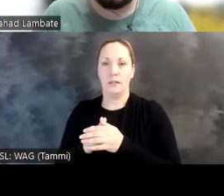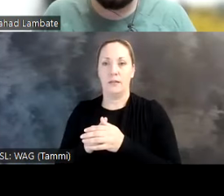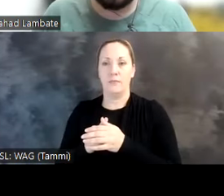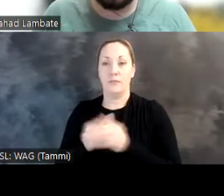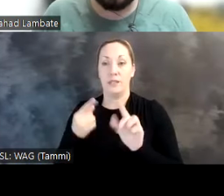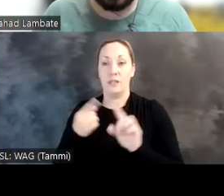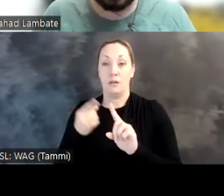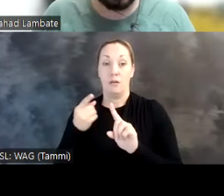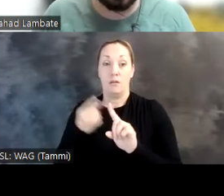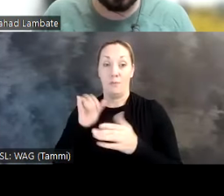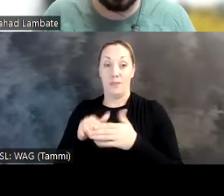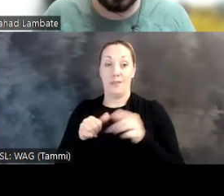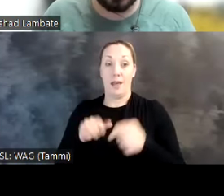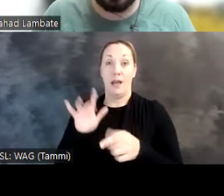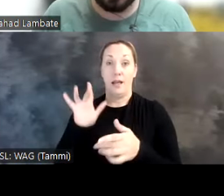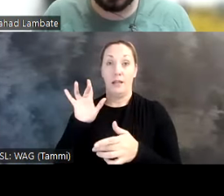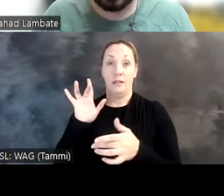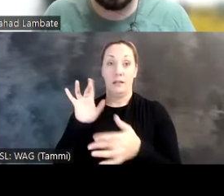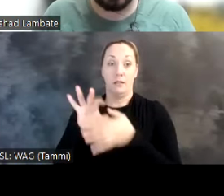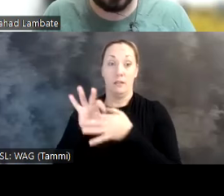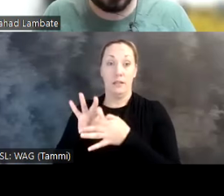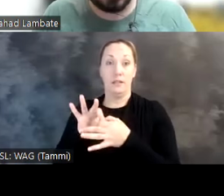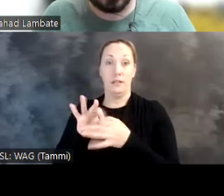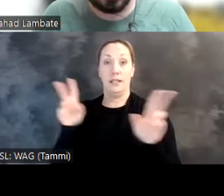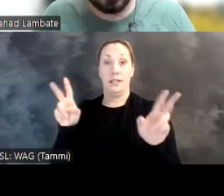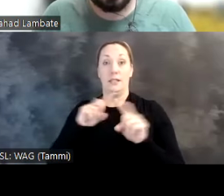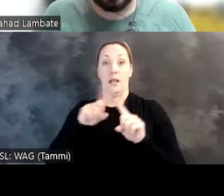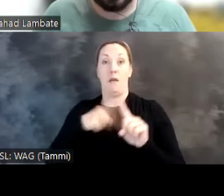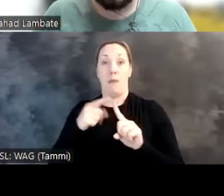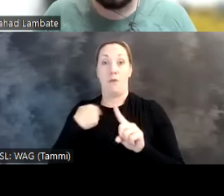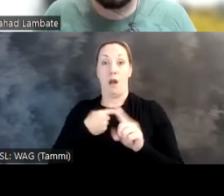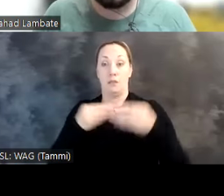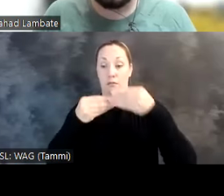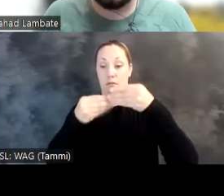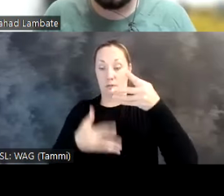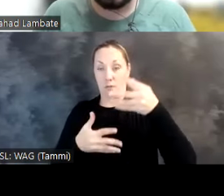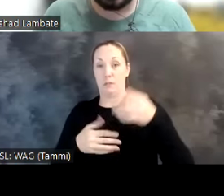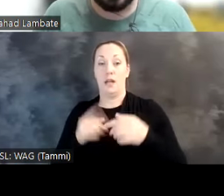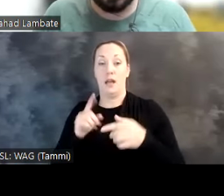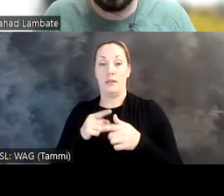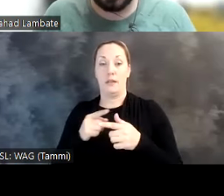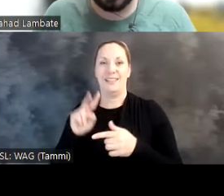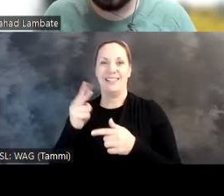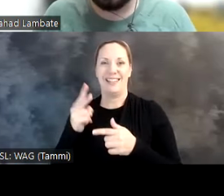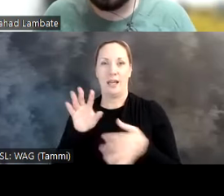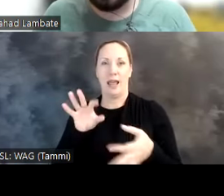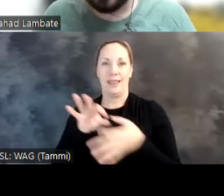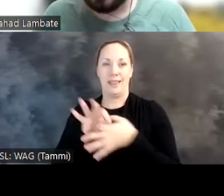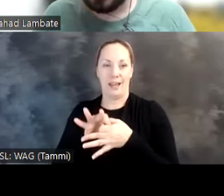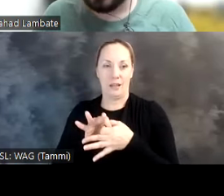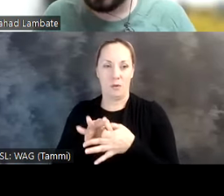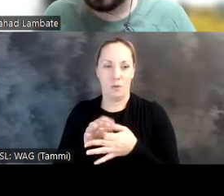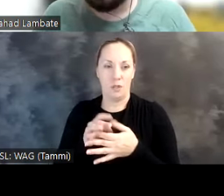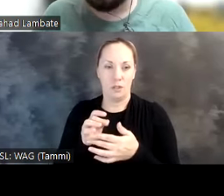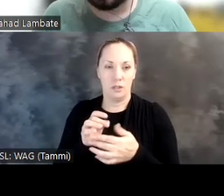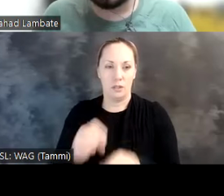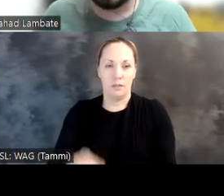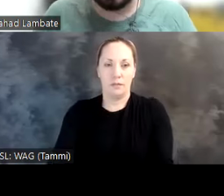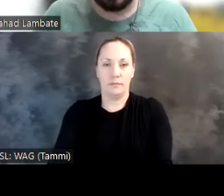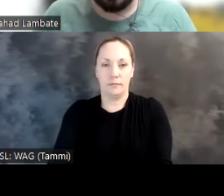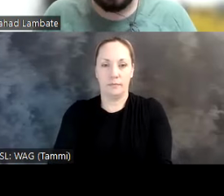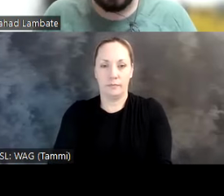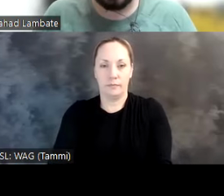that, one link is about us, which is an expanded state. And it is the second link, which is work with barrier break, is in